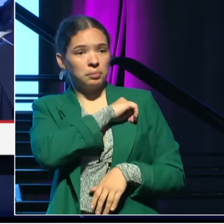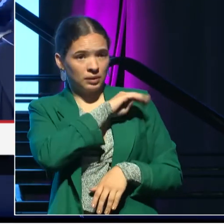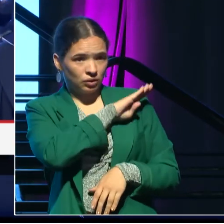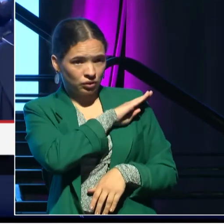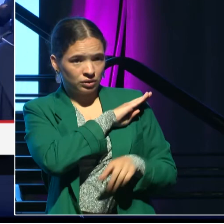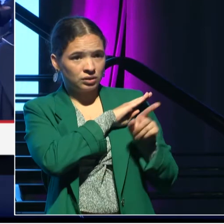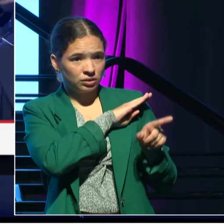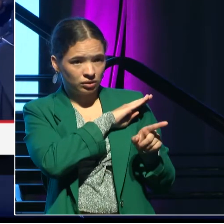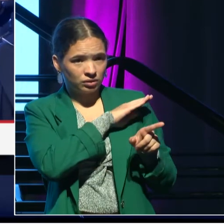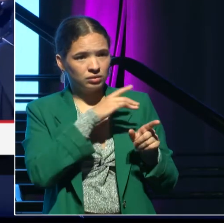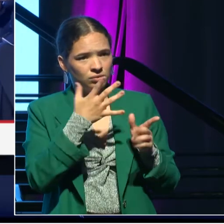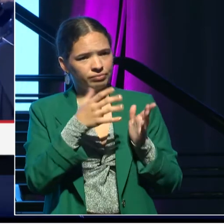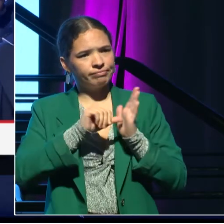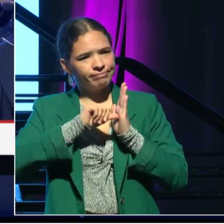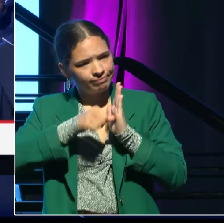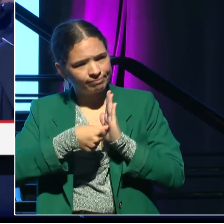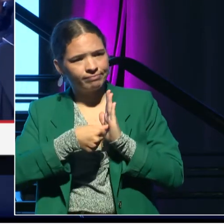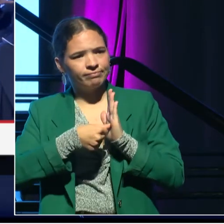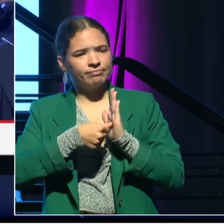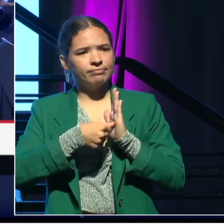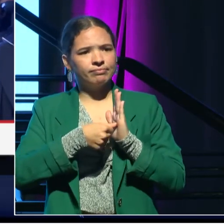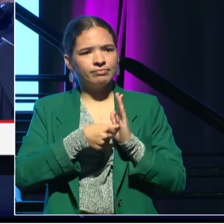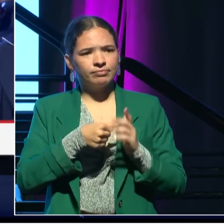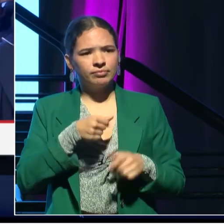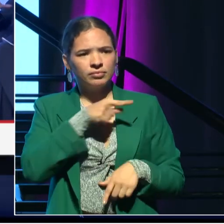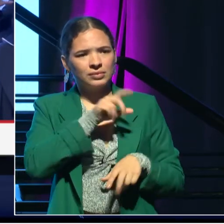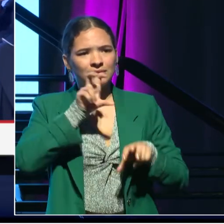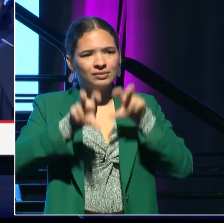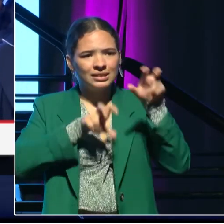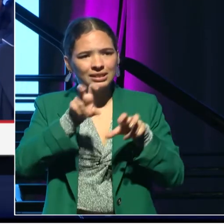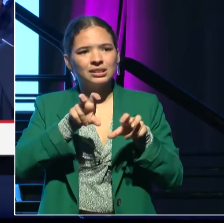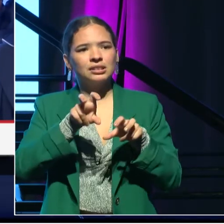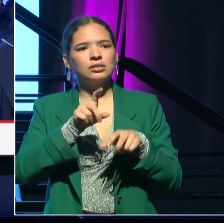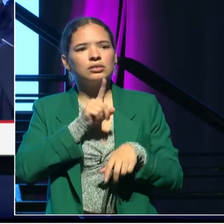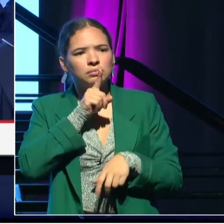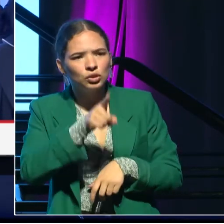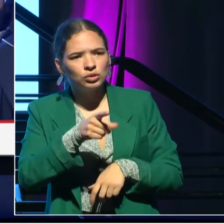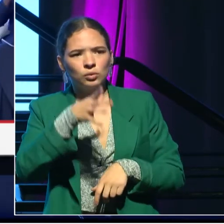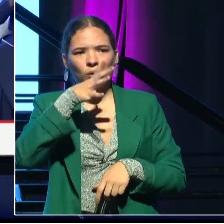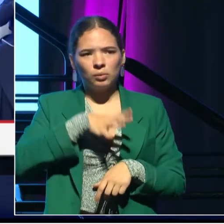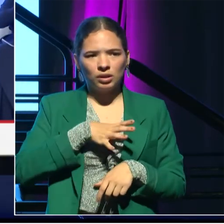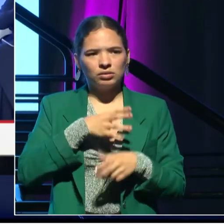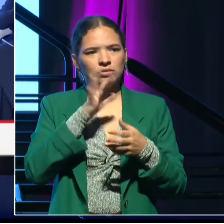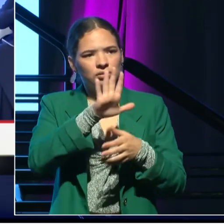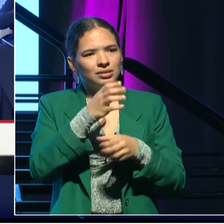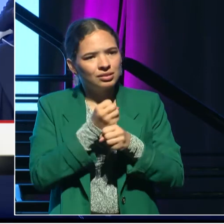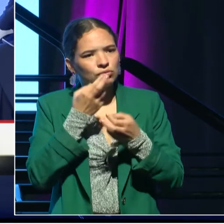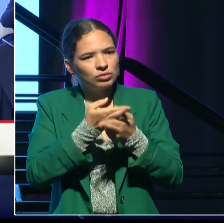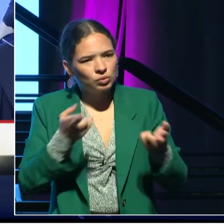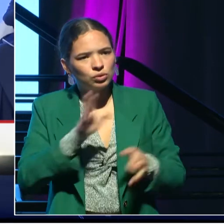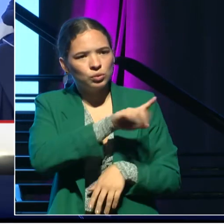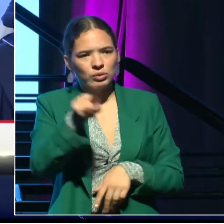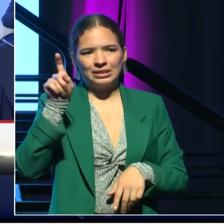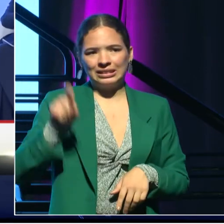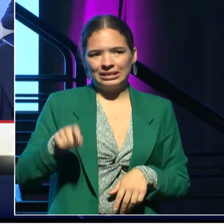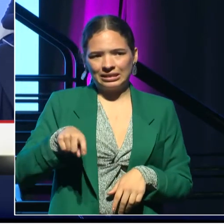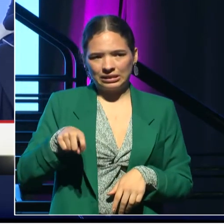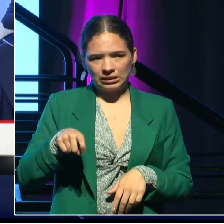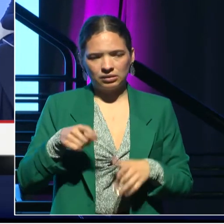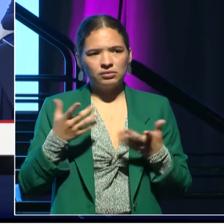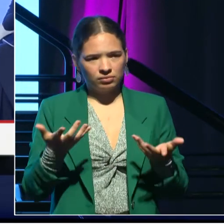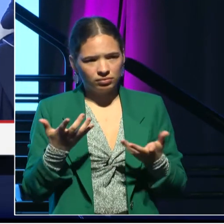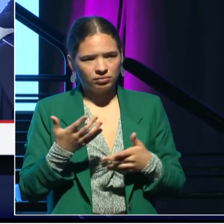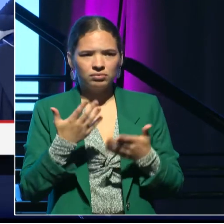the investments into making sure that women get the resources that they need. And I want to thank Congresswoman Underwood, because this was before